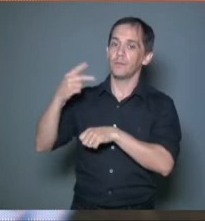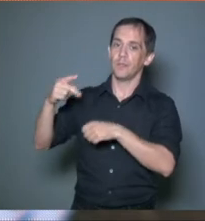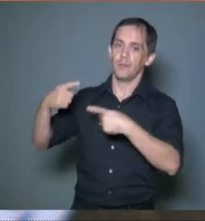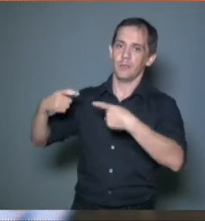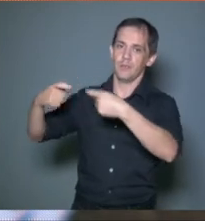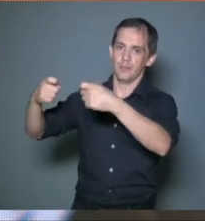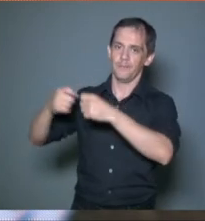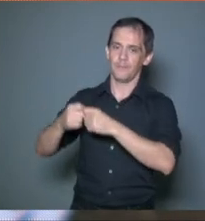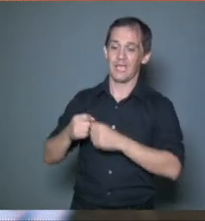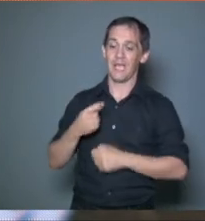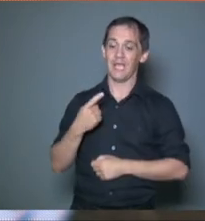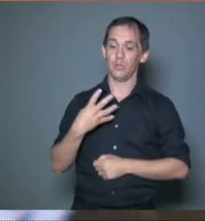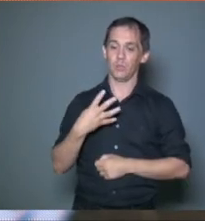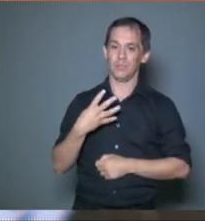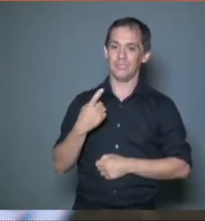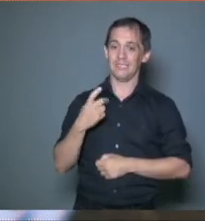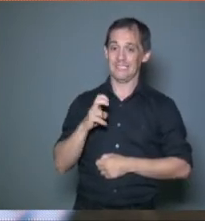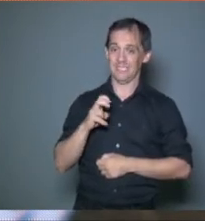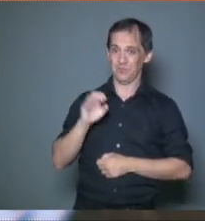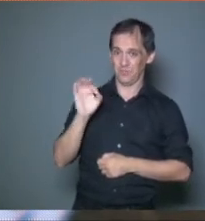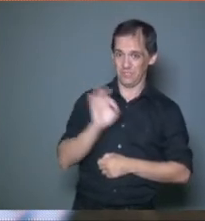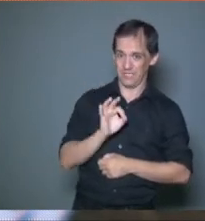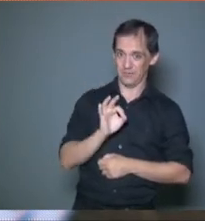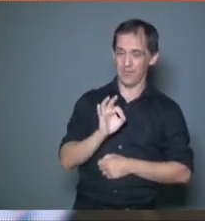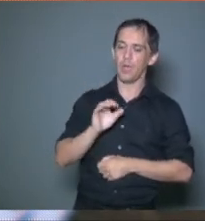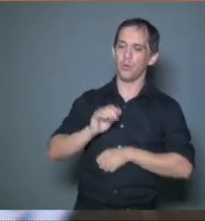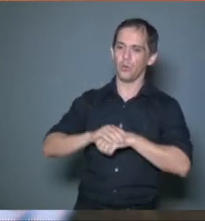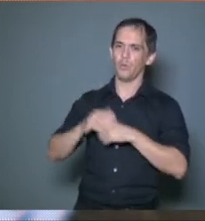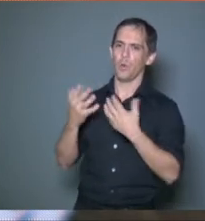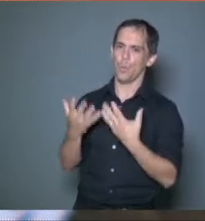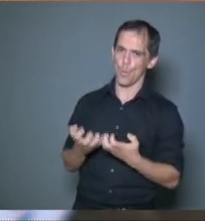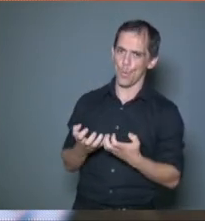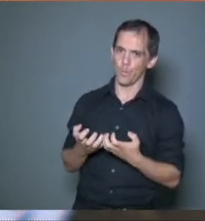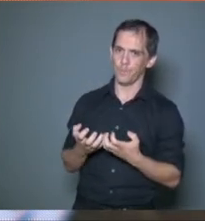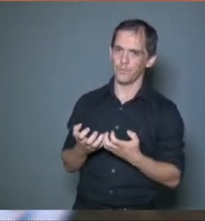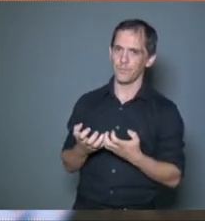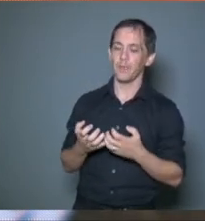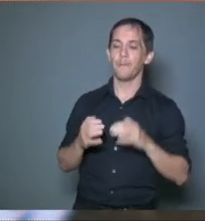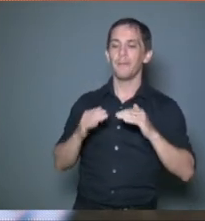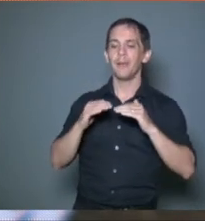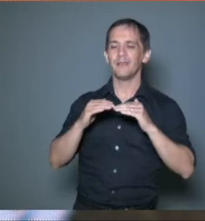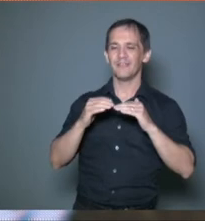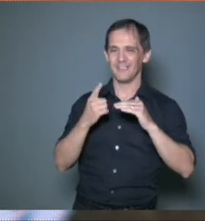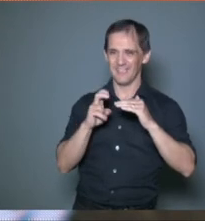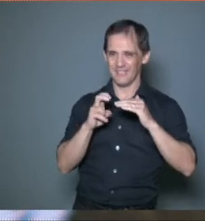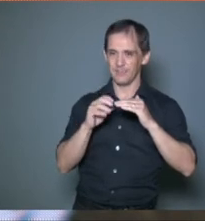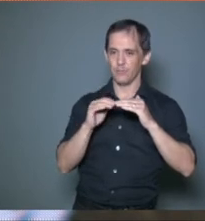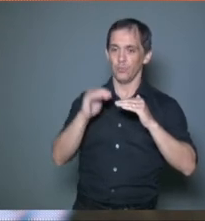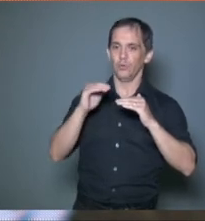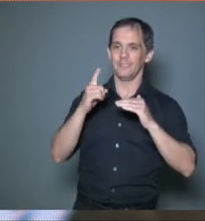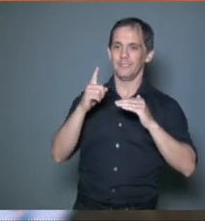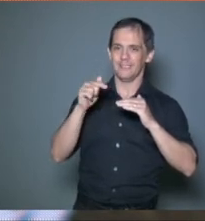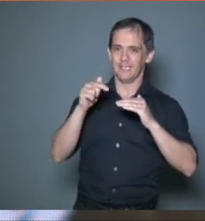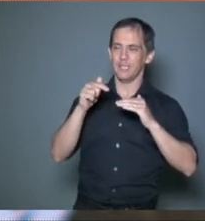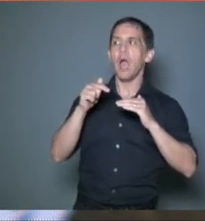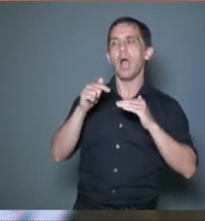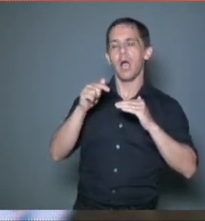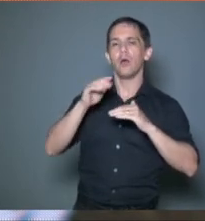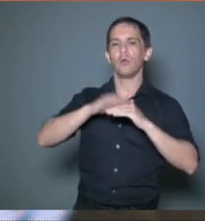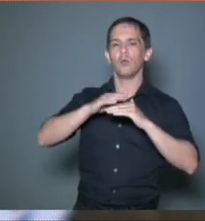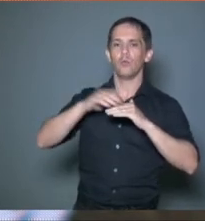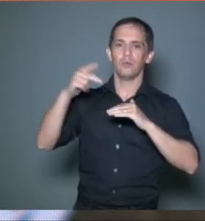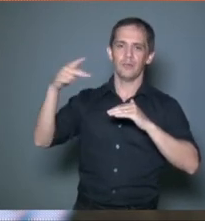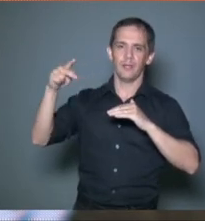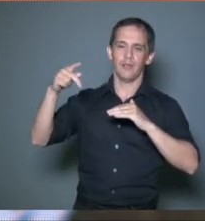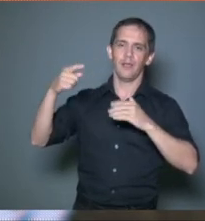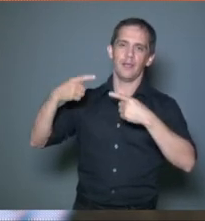to 17. The 14 to 15 is the drought. From 15 to 17 dollars a bushel is because